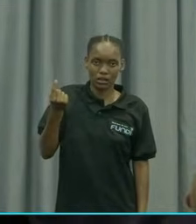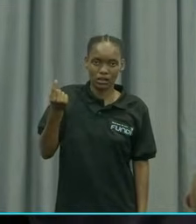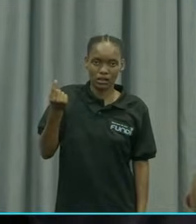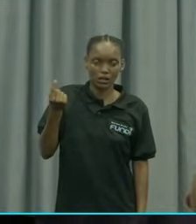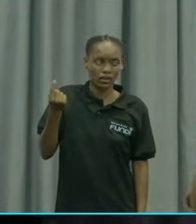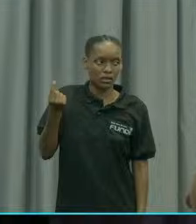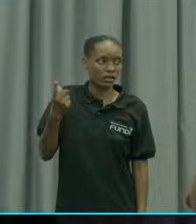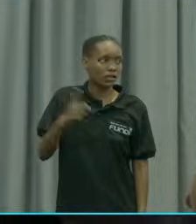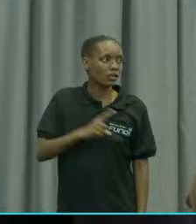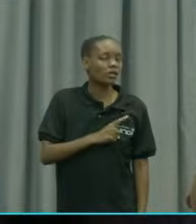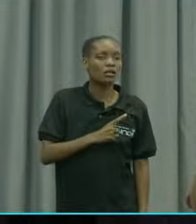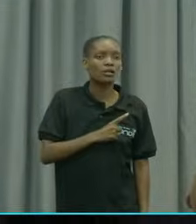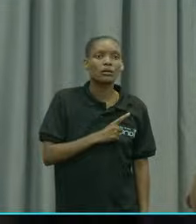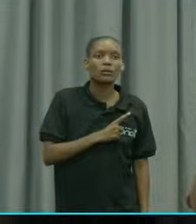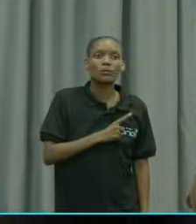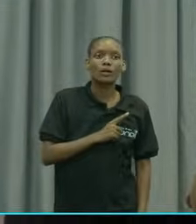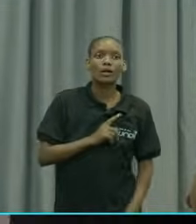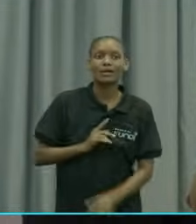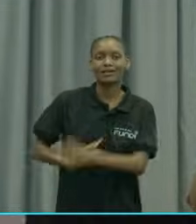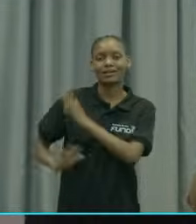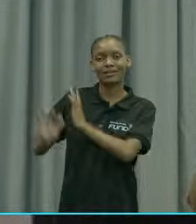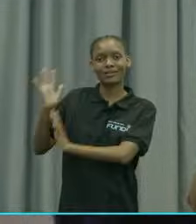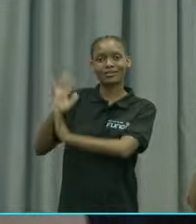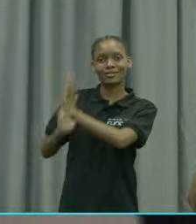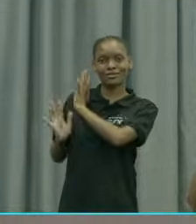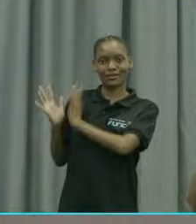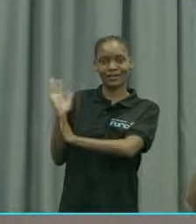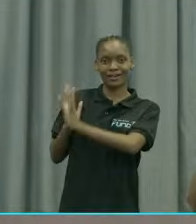It's because of the historical nature of the problem,